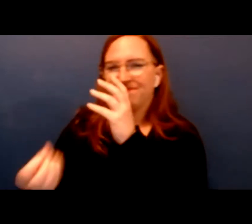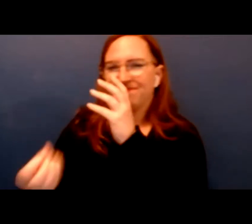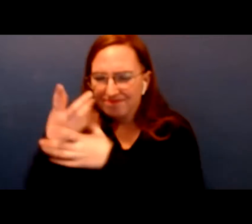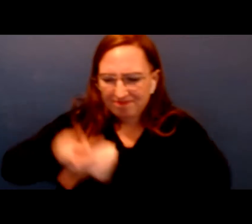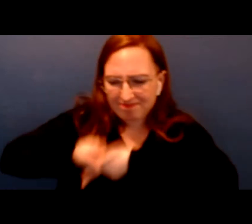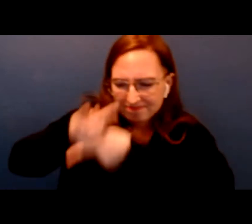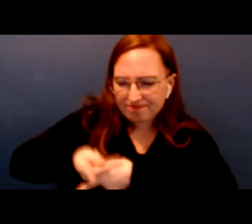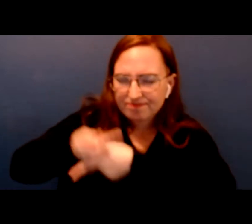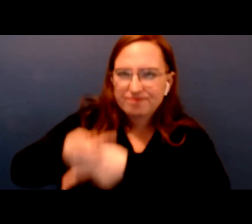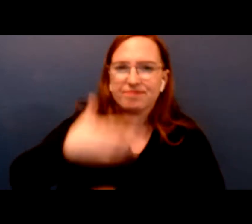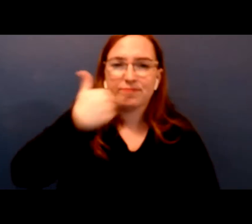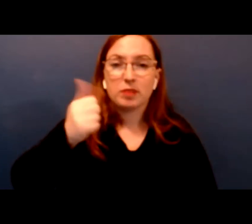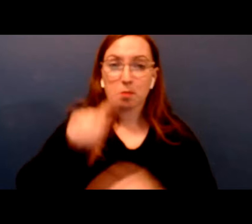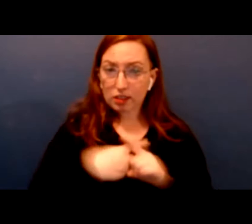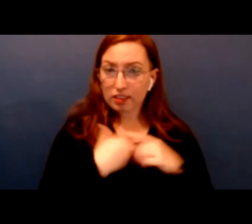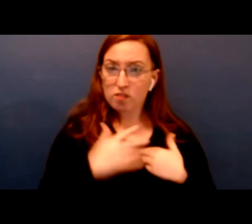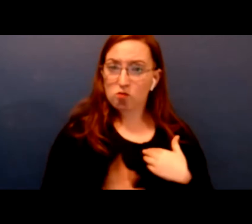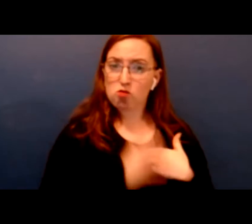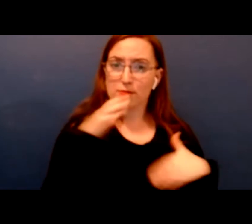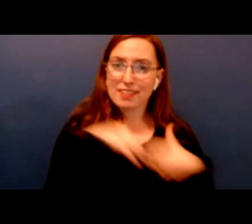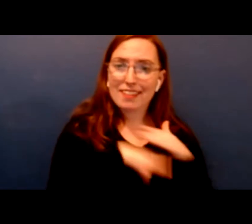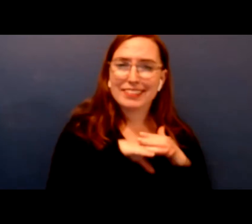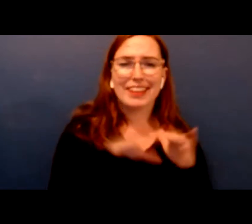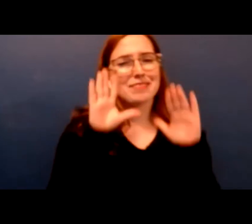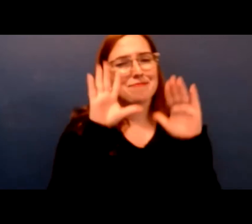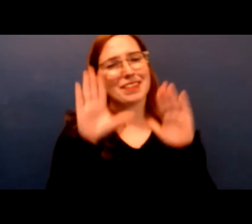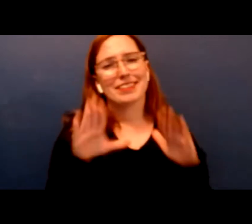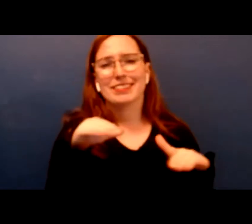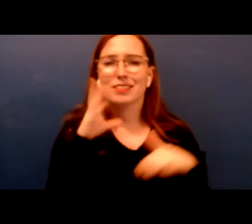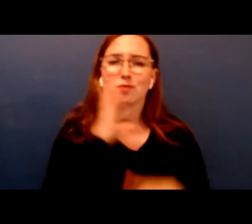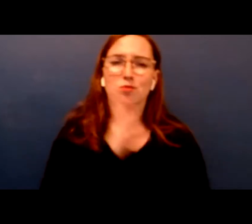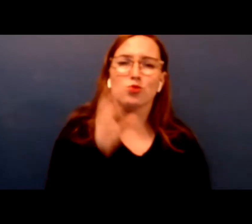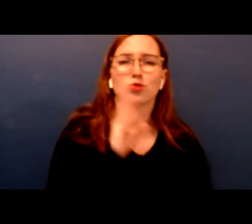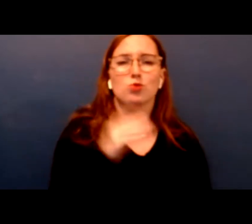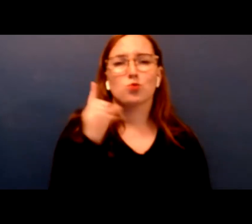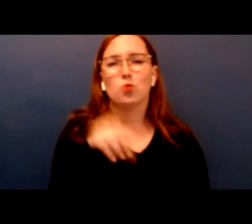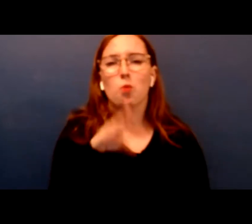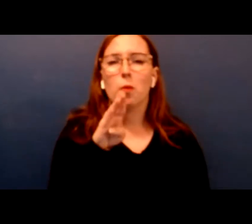that formal access and that amazing experience into Barton Creek and other spaces.